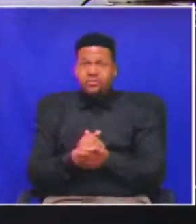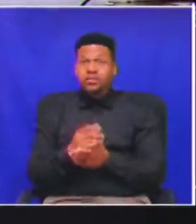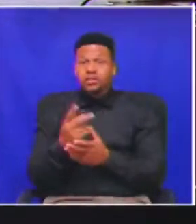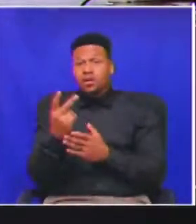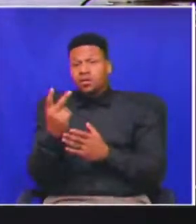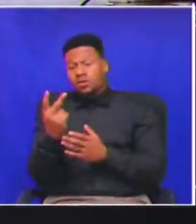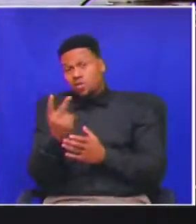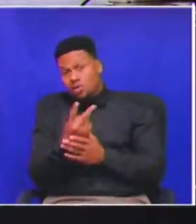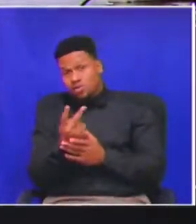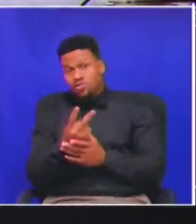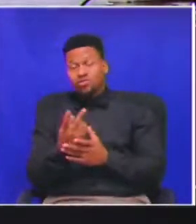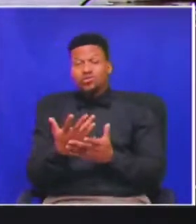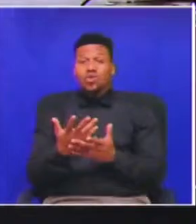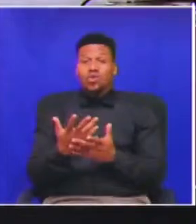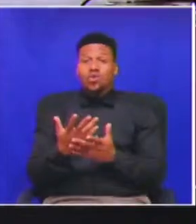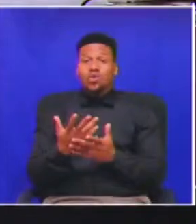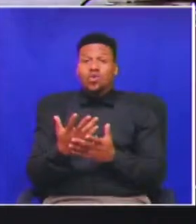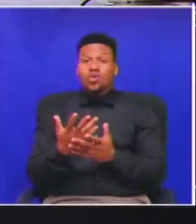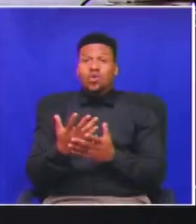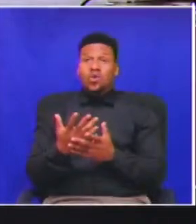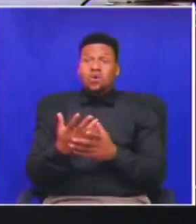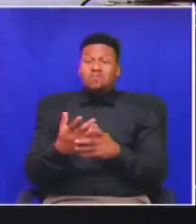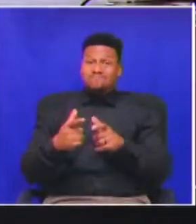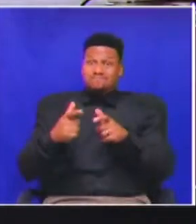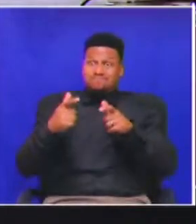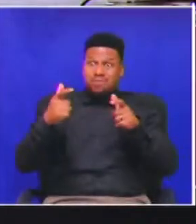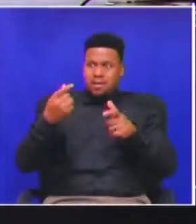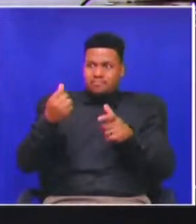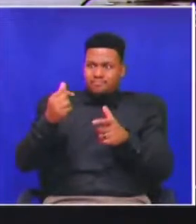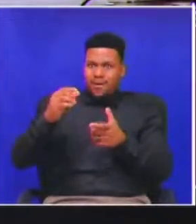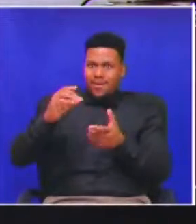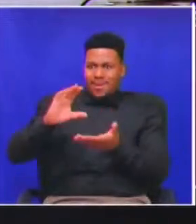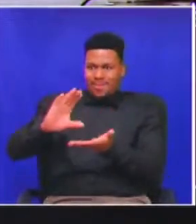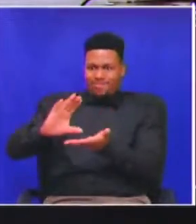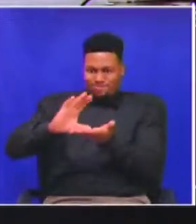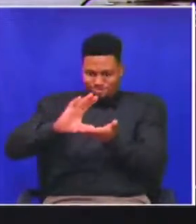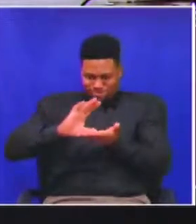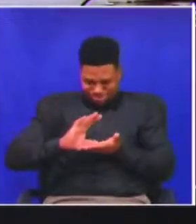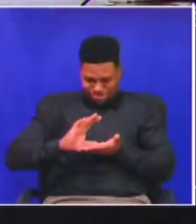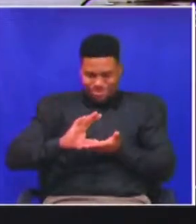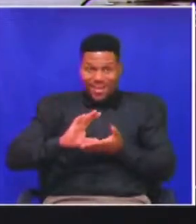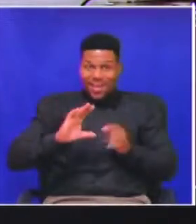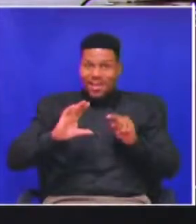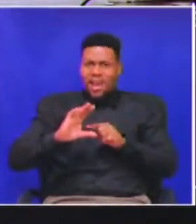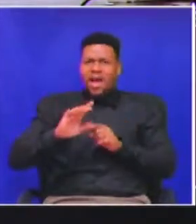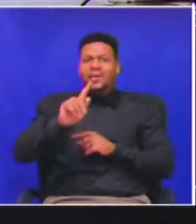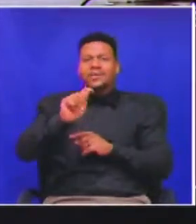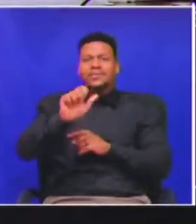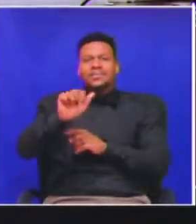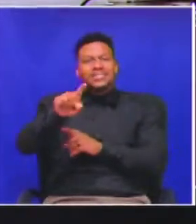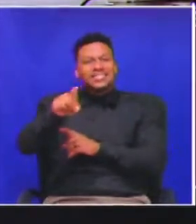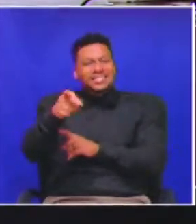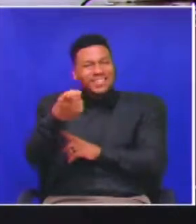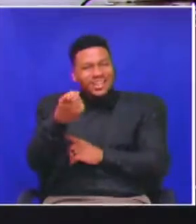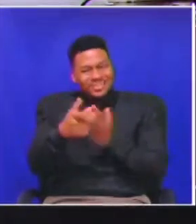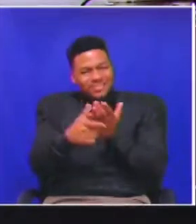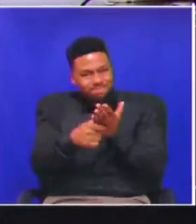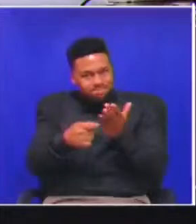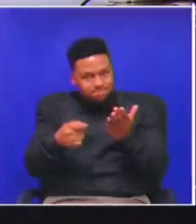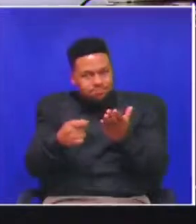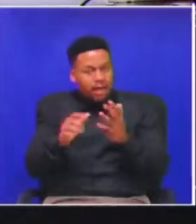capital gains taxes should be imposed, or capital tax should be